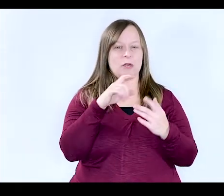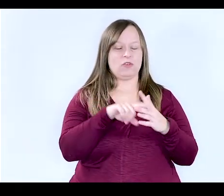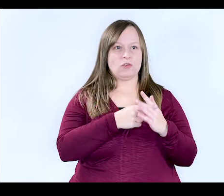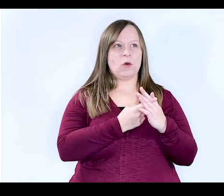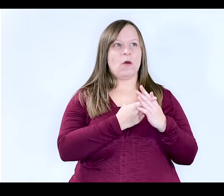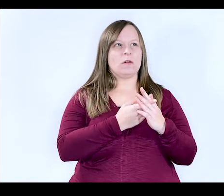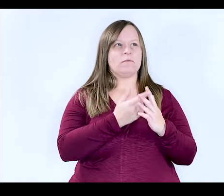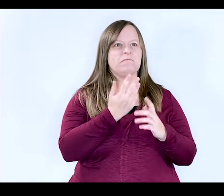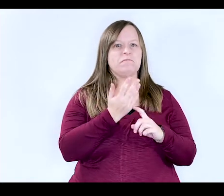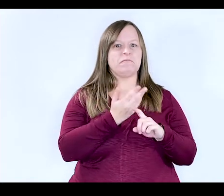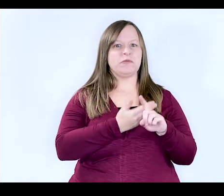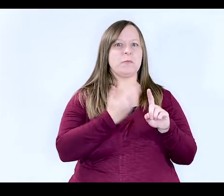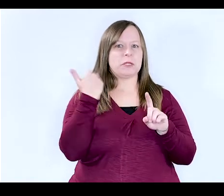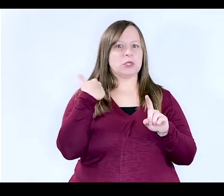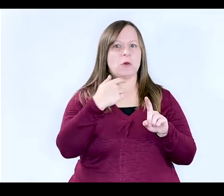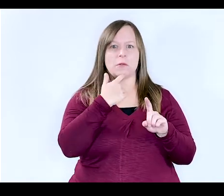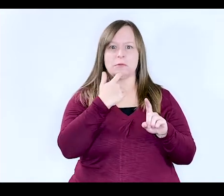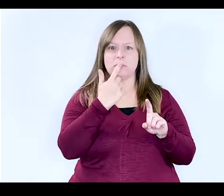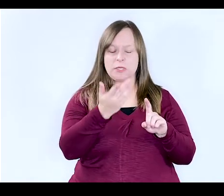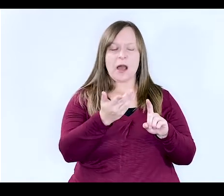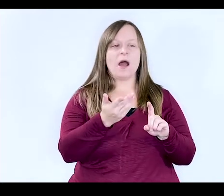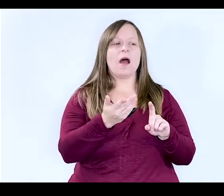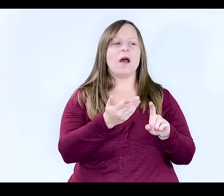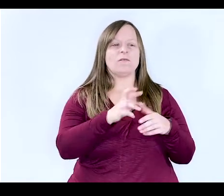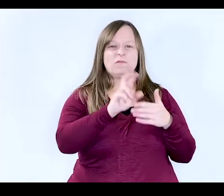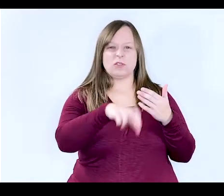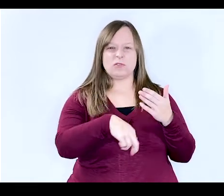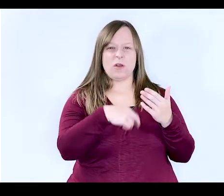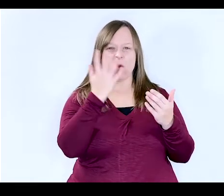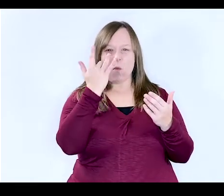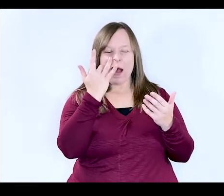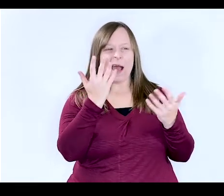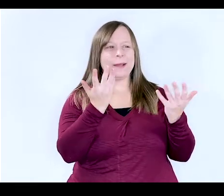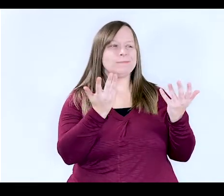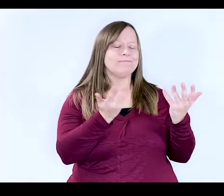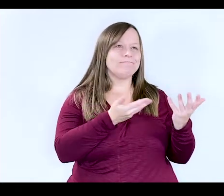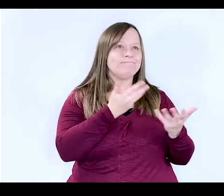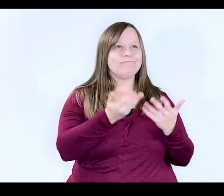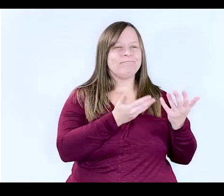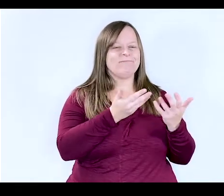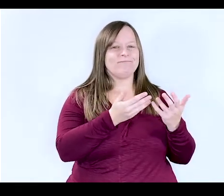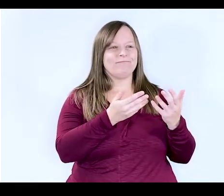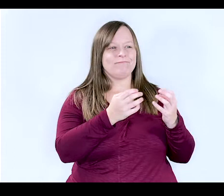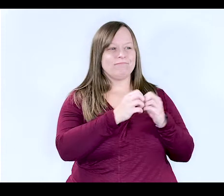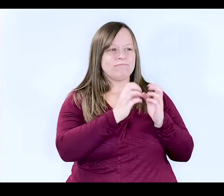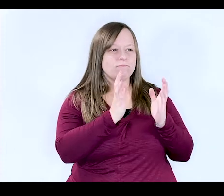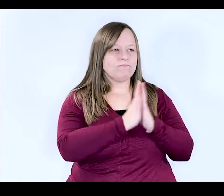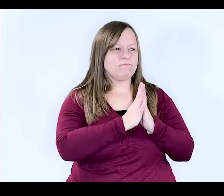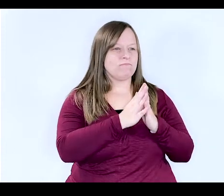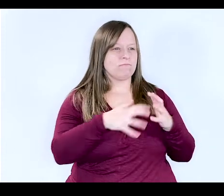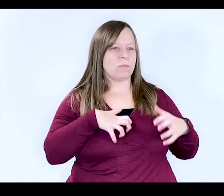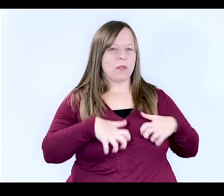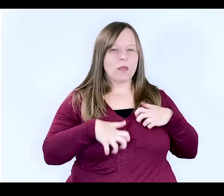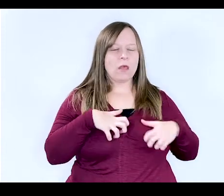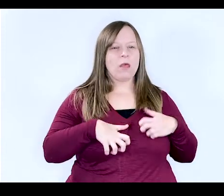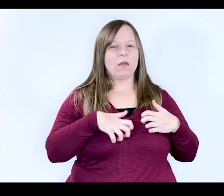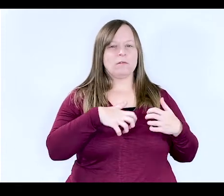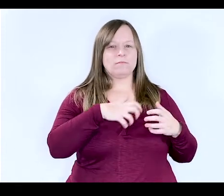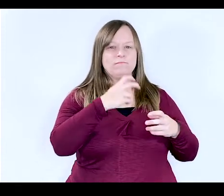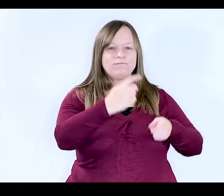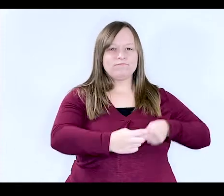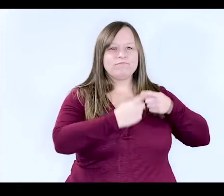Committee started a few months ago, as you said, as a result of a lot of strife and a lot of